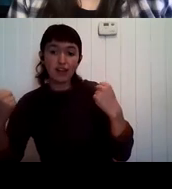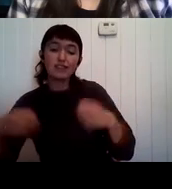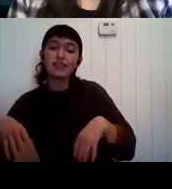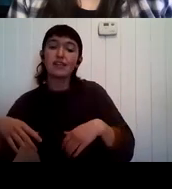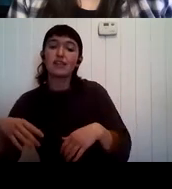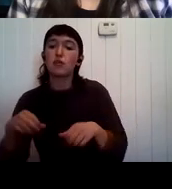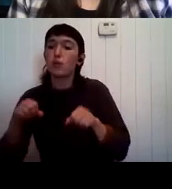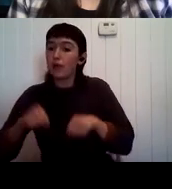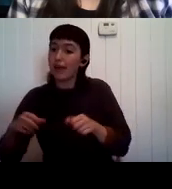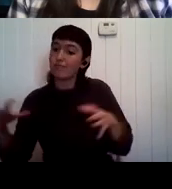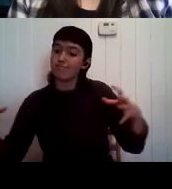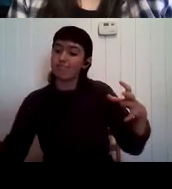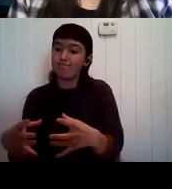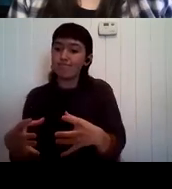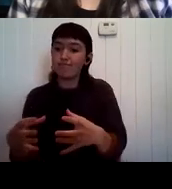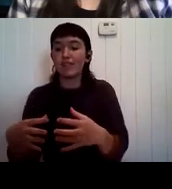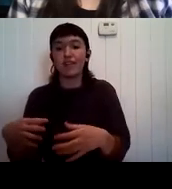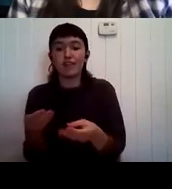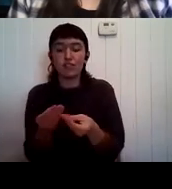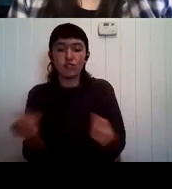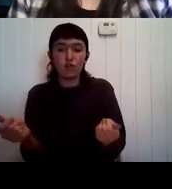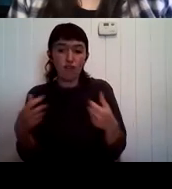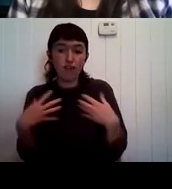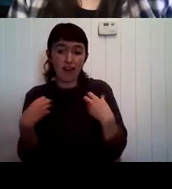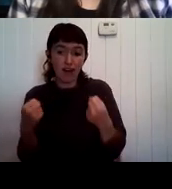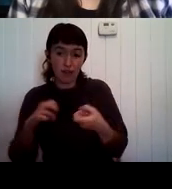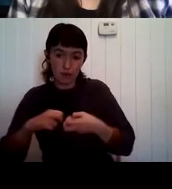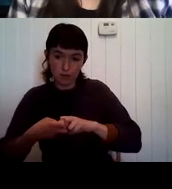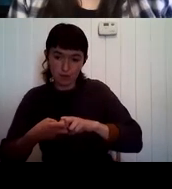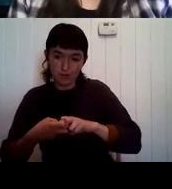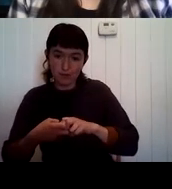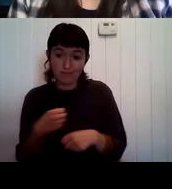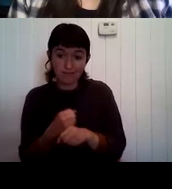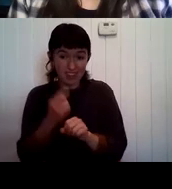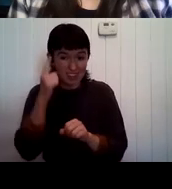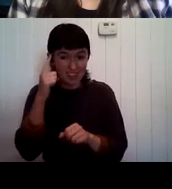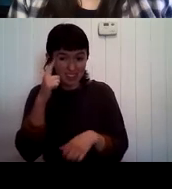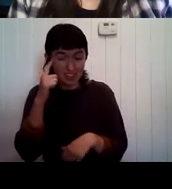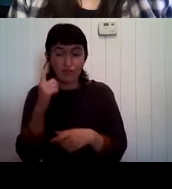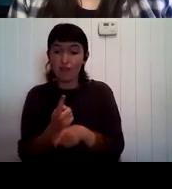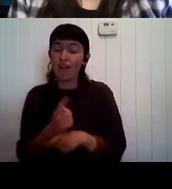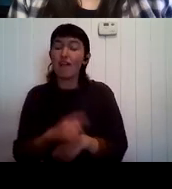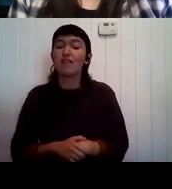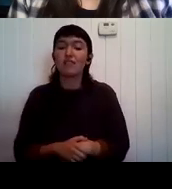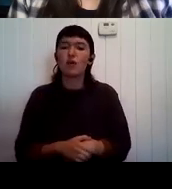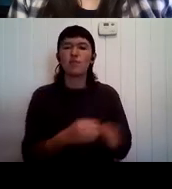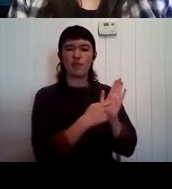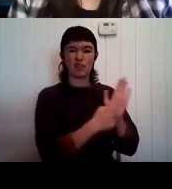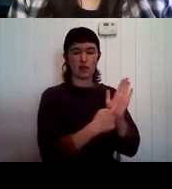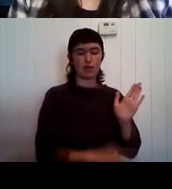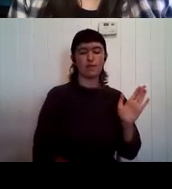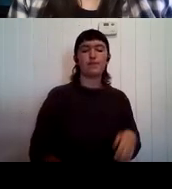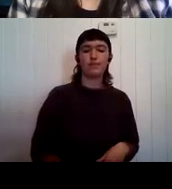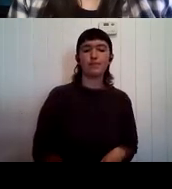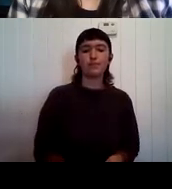problems. Makes sense, right? Well, here's the example with One Health. Now, let's imagine